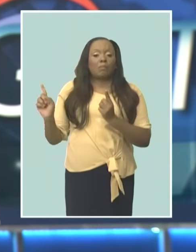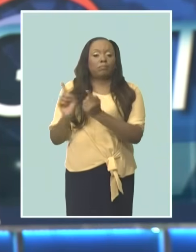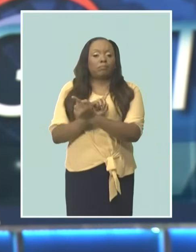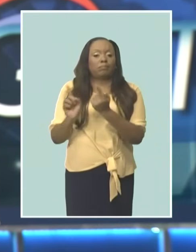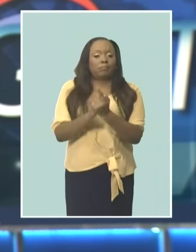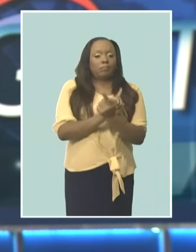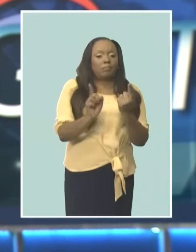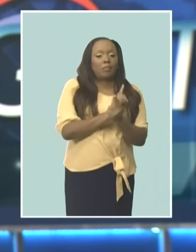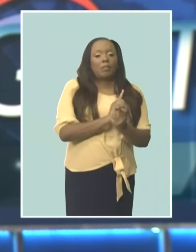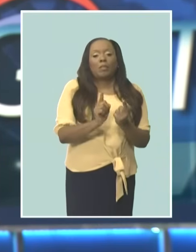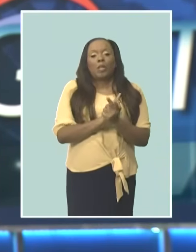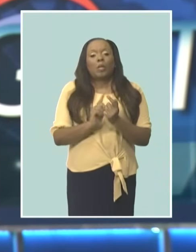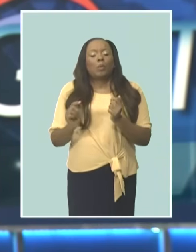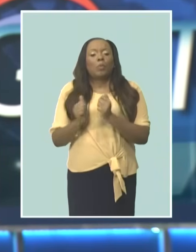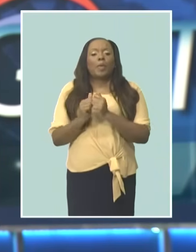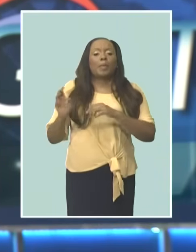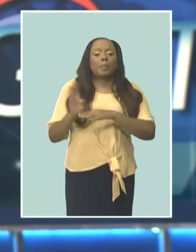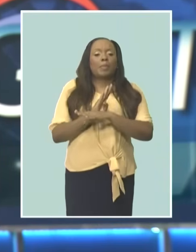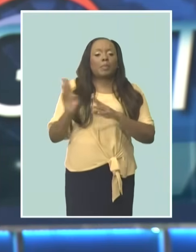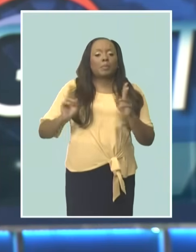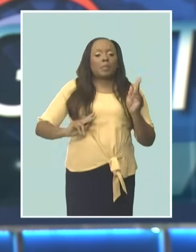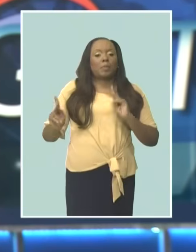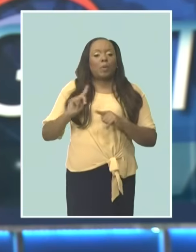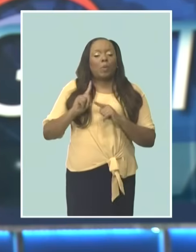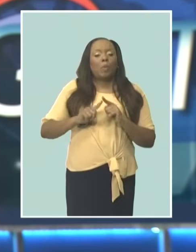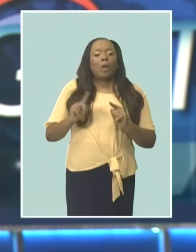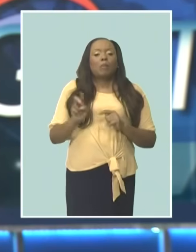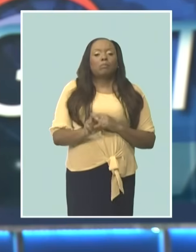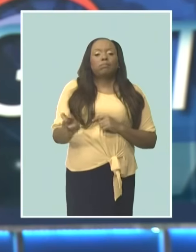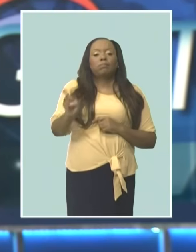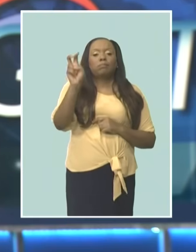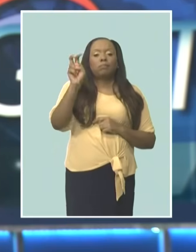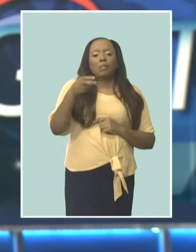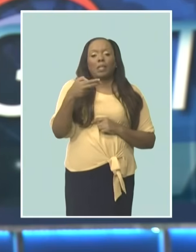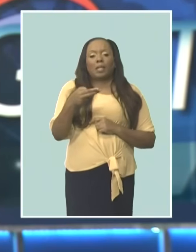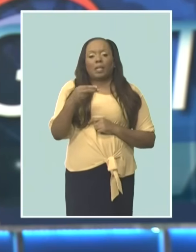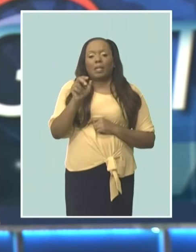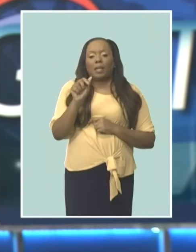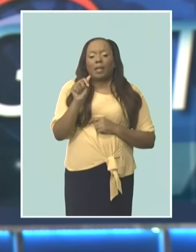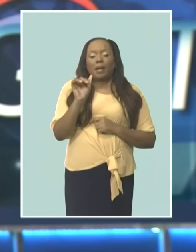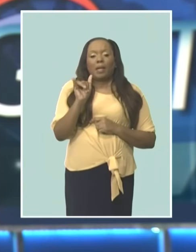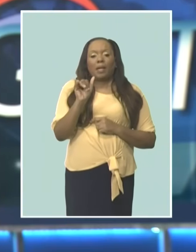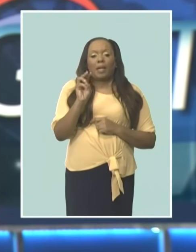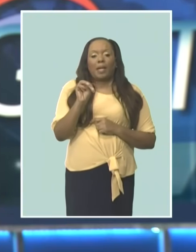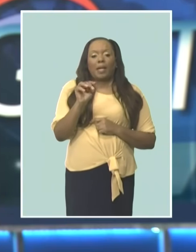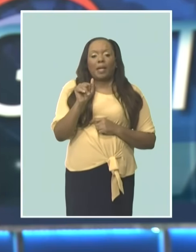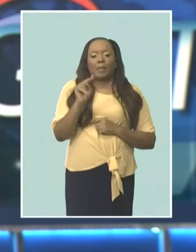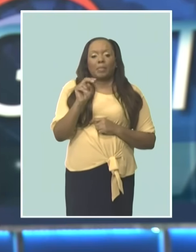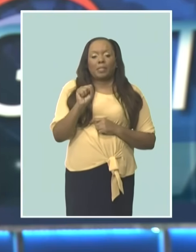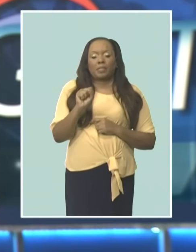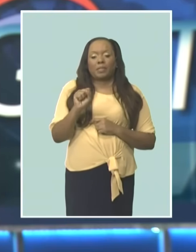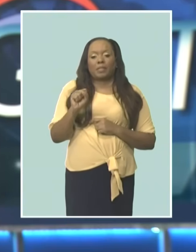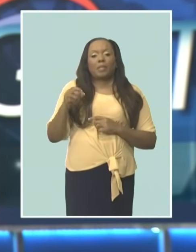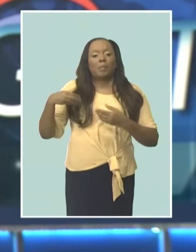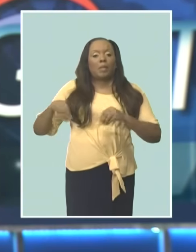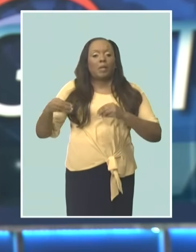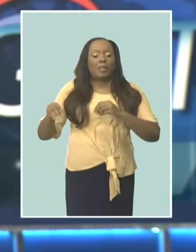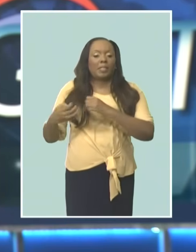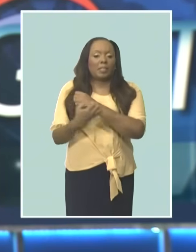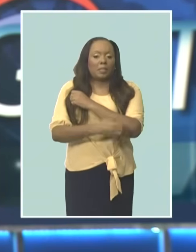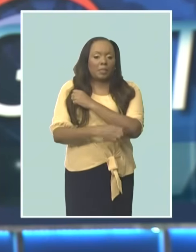managers during a recent hands-on field tour of the Hayman's Market in St. Peter. From recent startups to